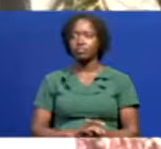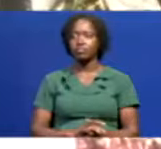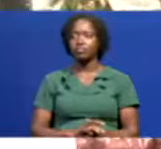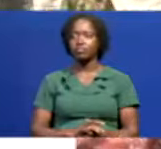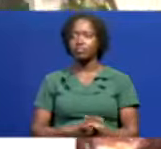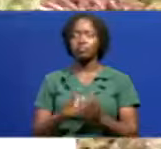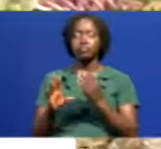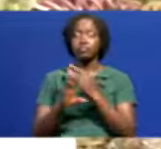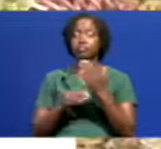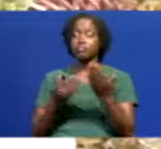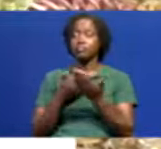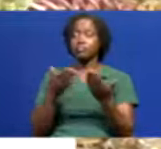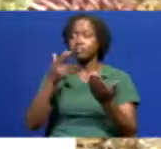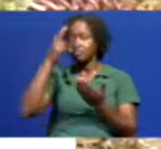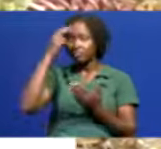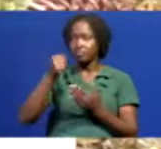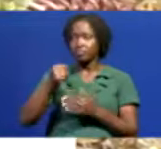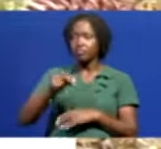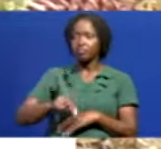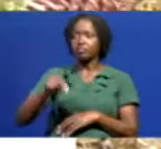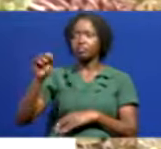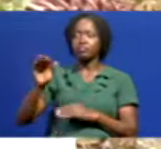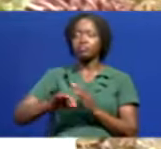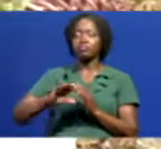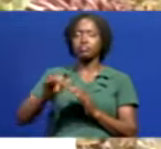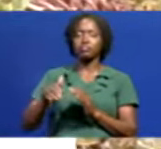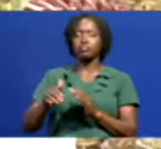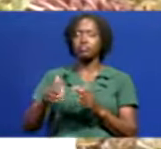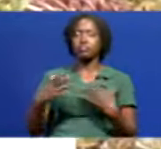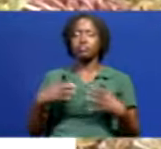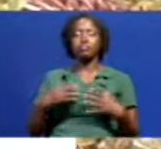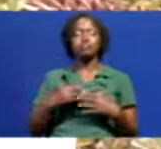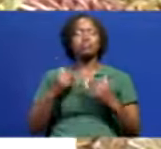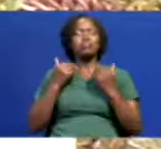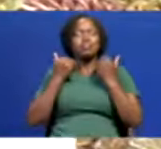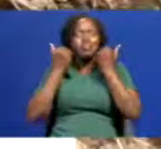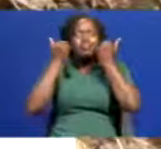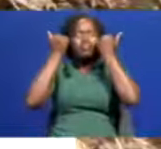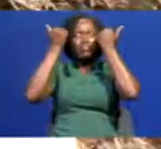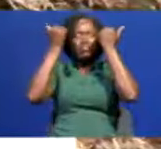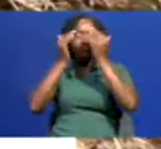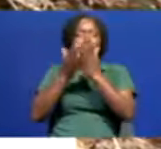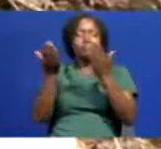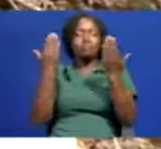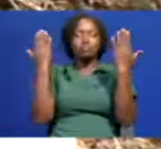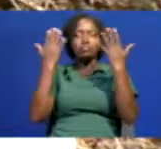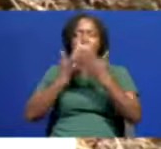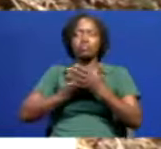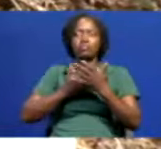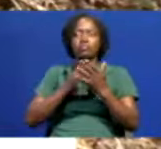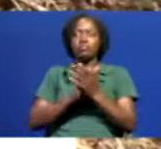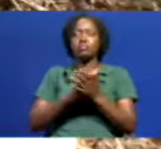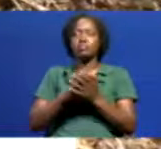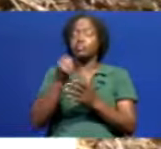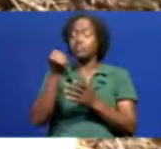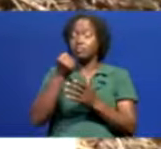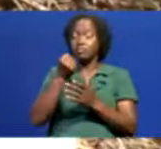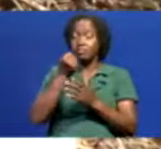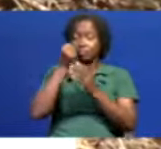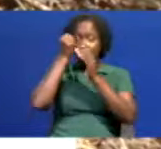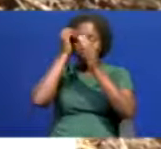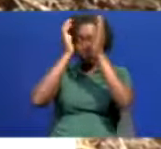in Ololua Estate in Kajiado North Sub County has left local residents in distress. Last night, a water vendor lost his five donkeys valued